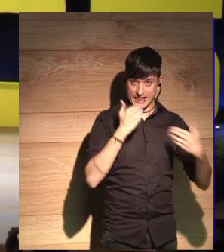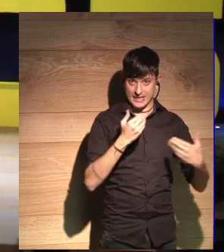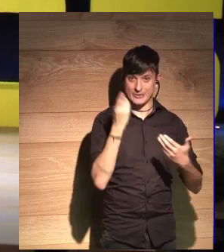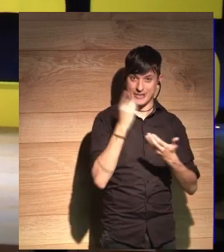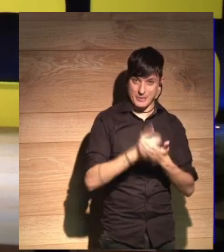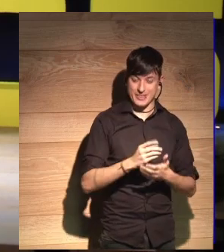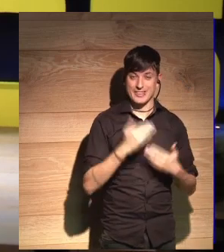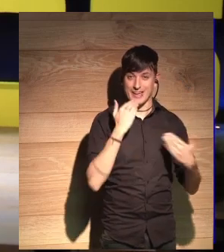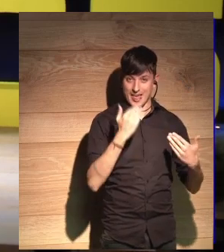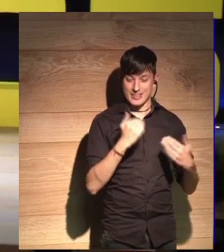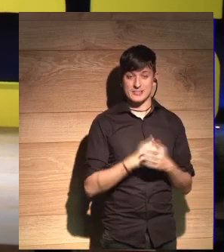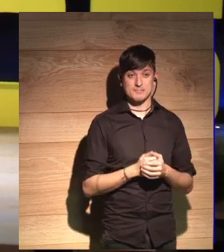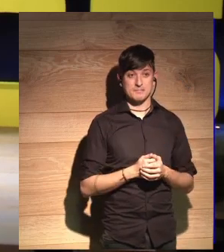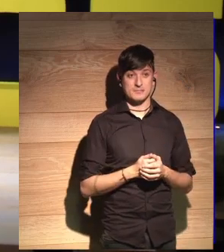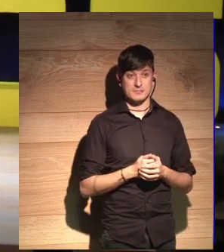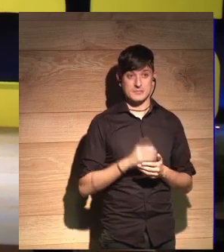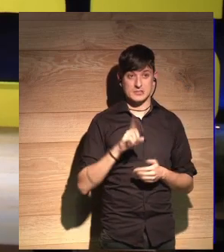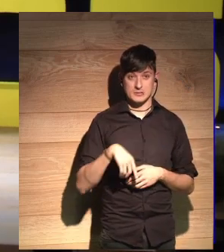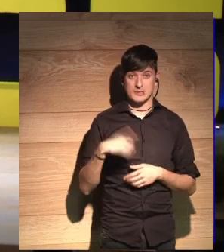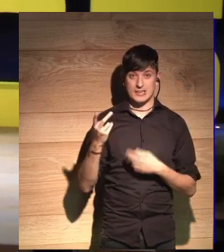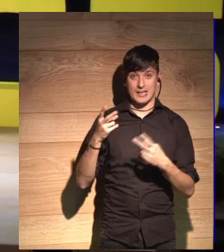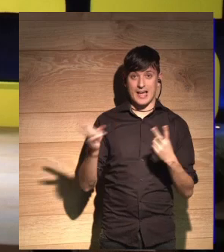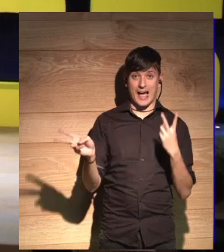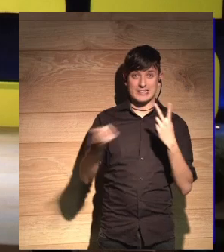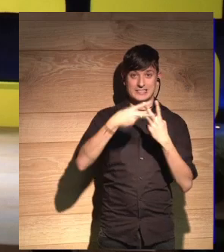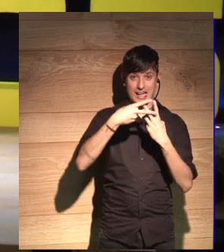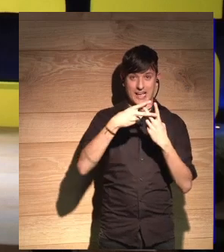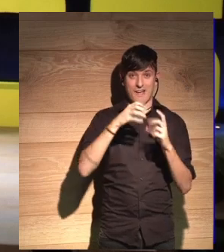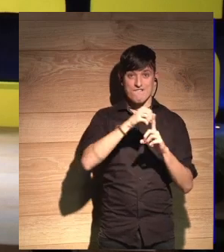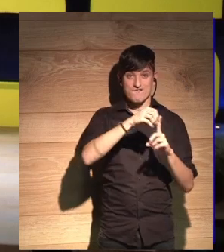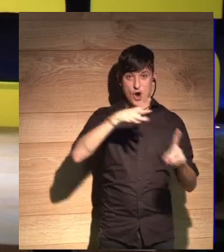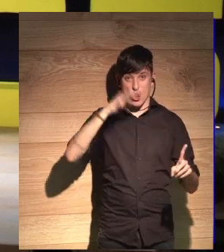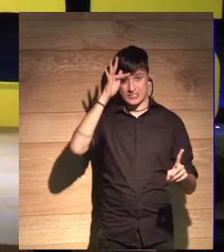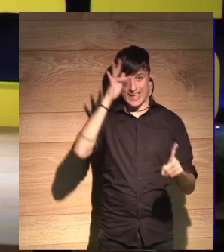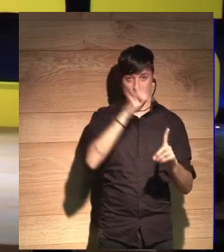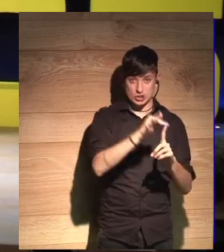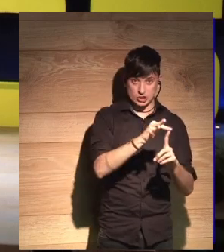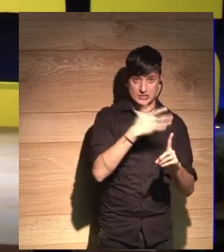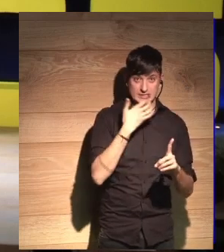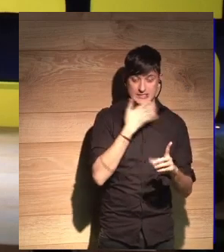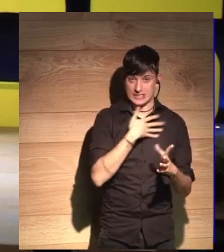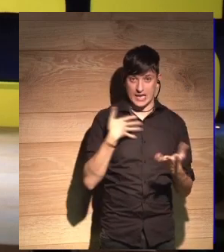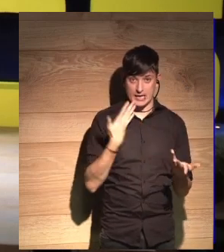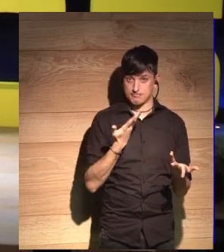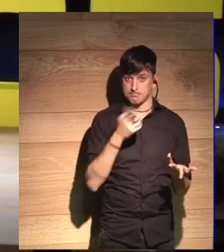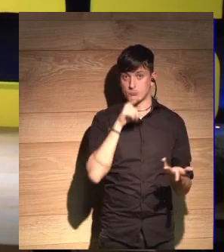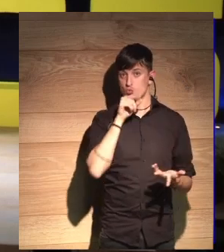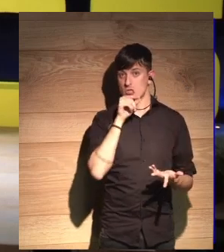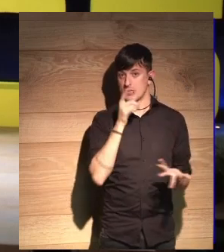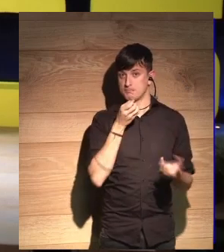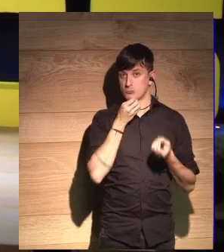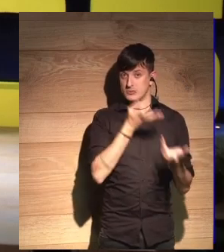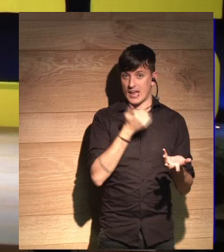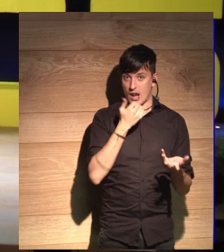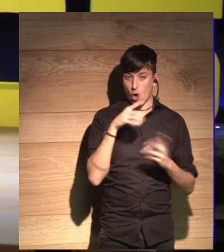you again for attending, and you have the hashtag Foro Telos if you want to